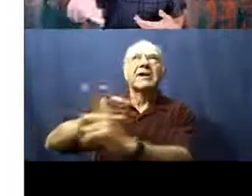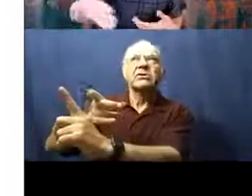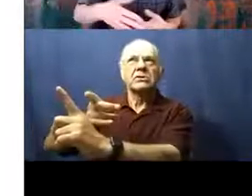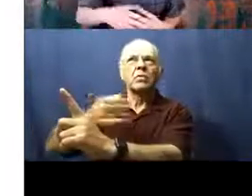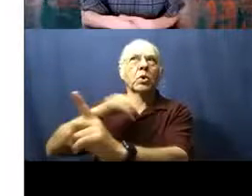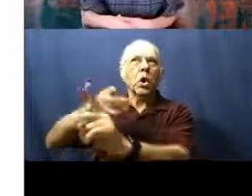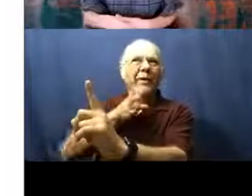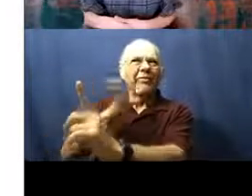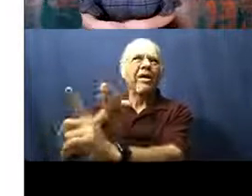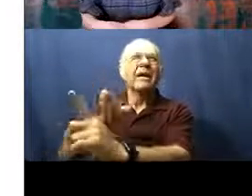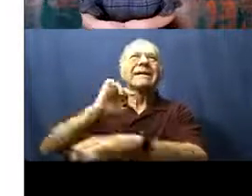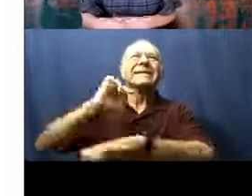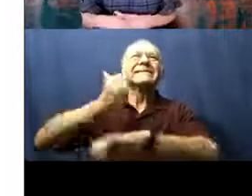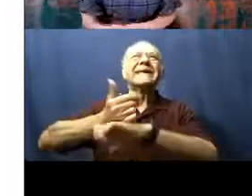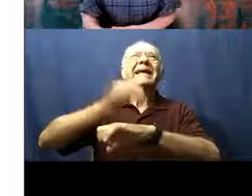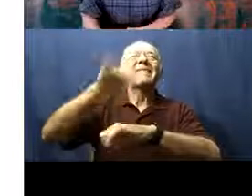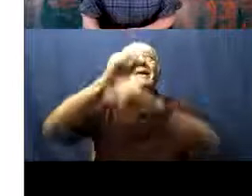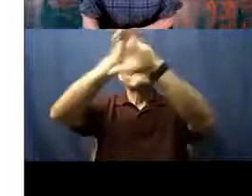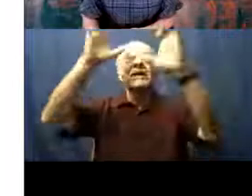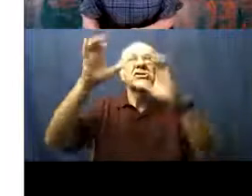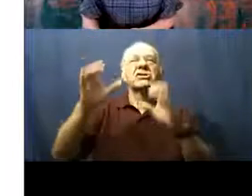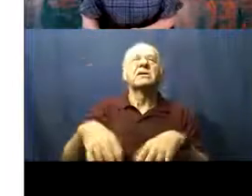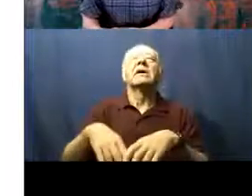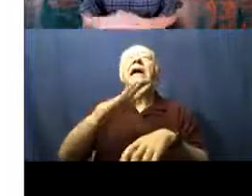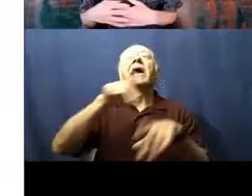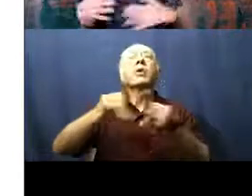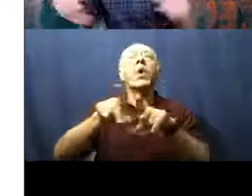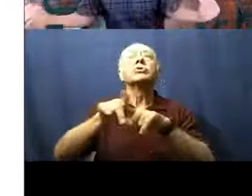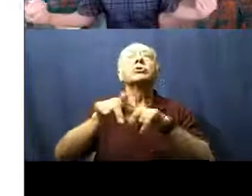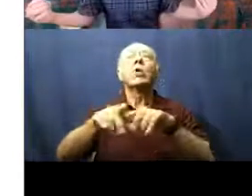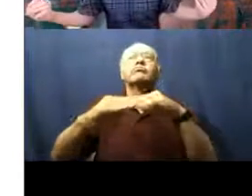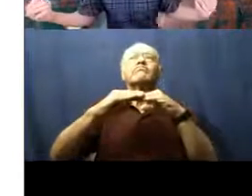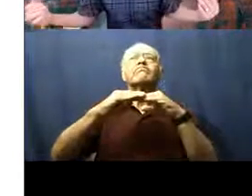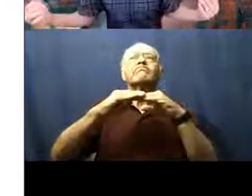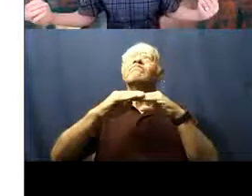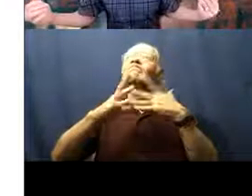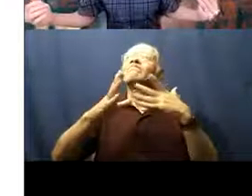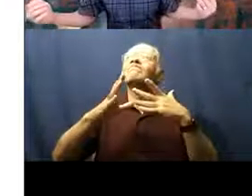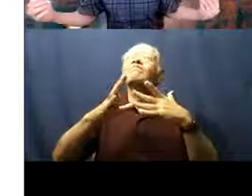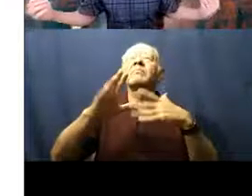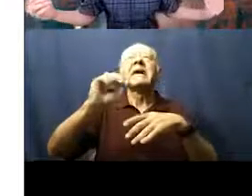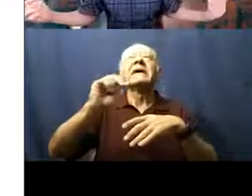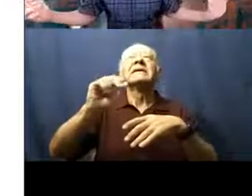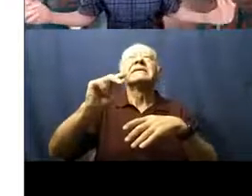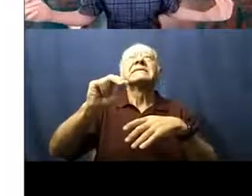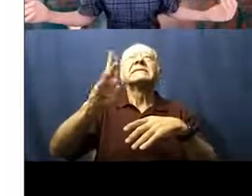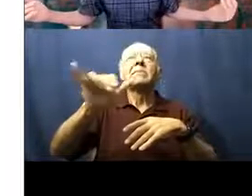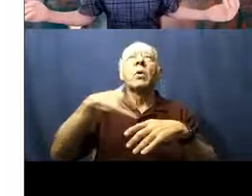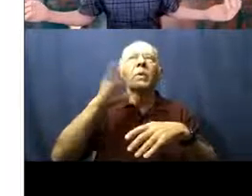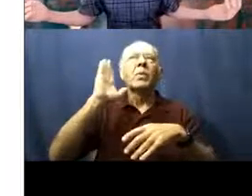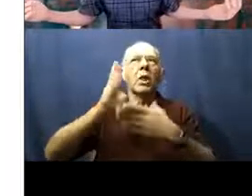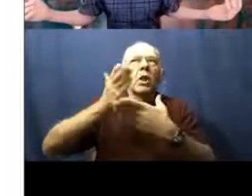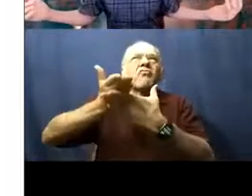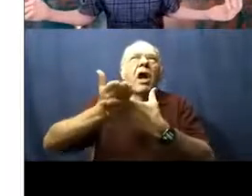right? Setting that vision out. And stability is giving everybody a sense that we will get there together in